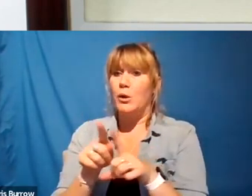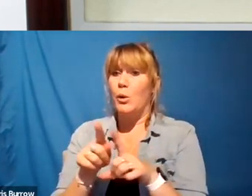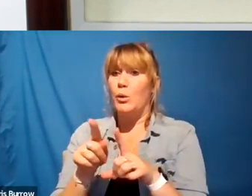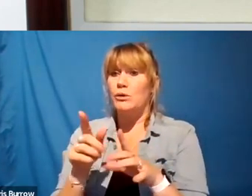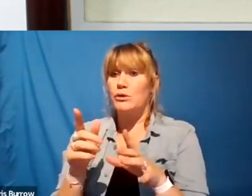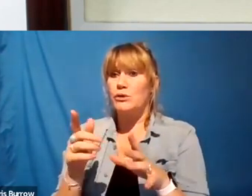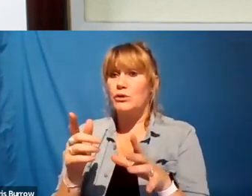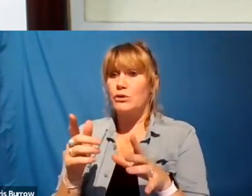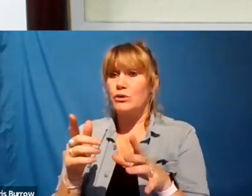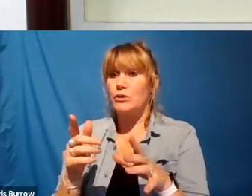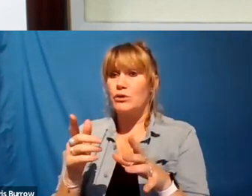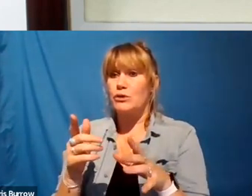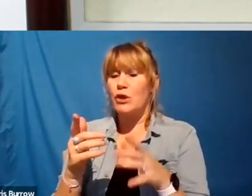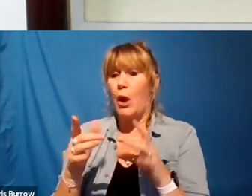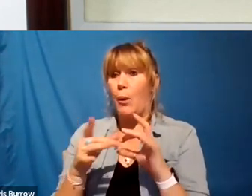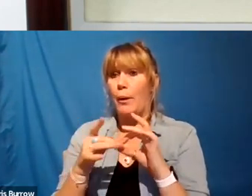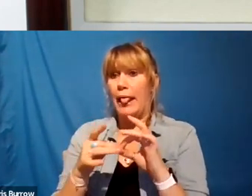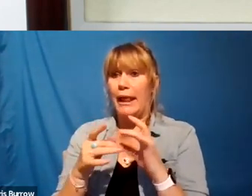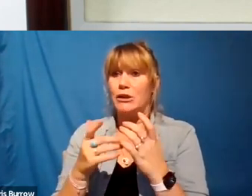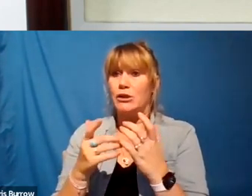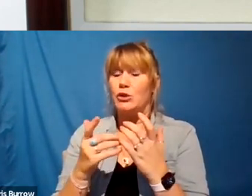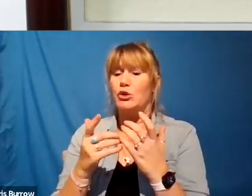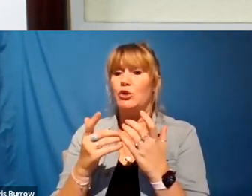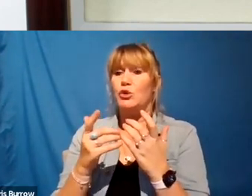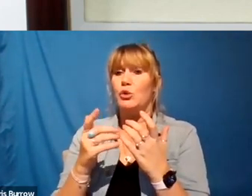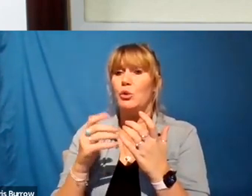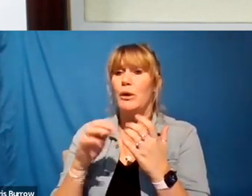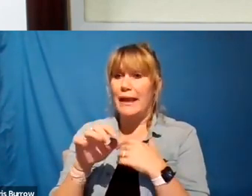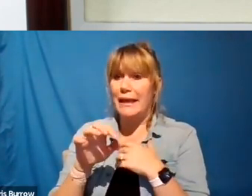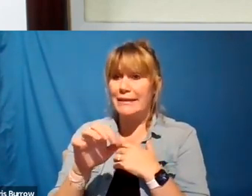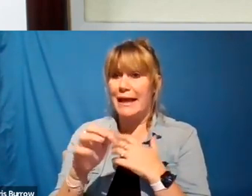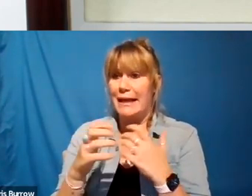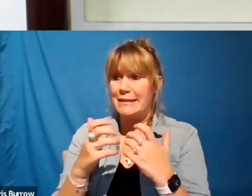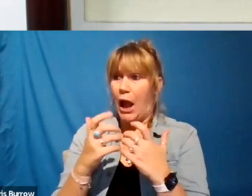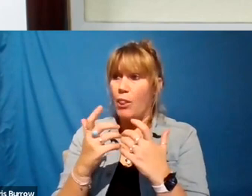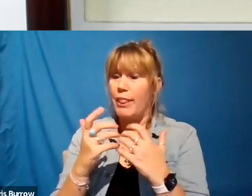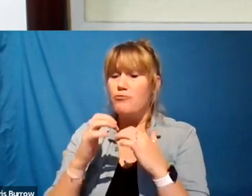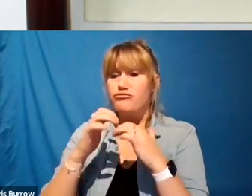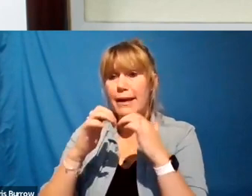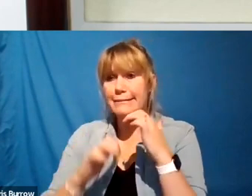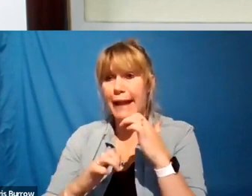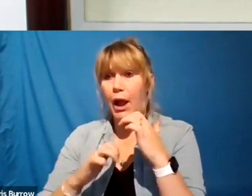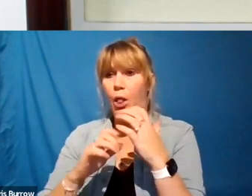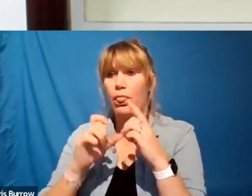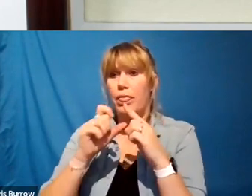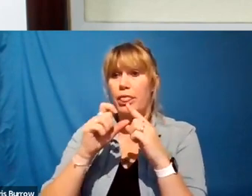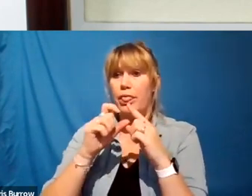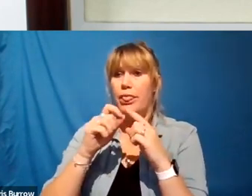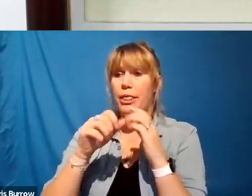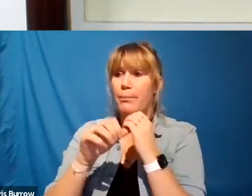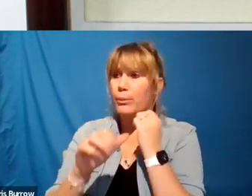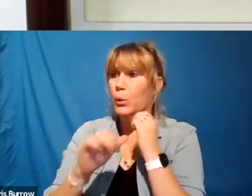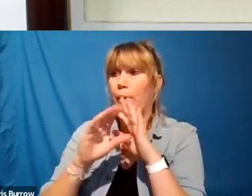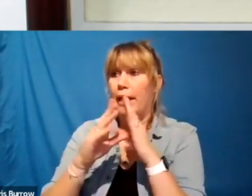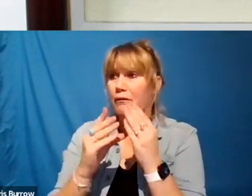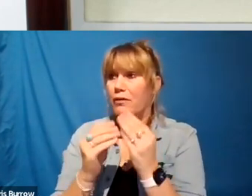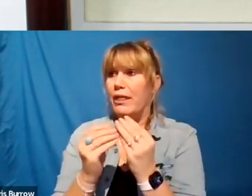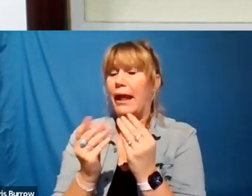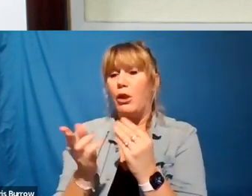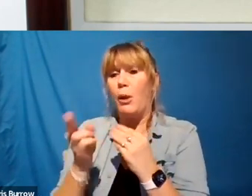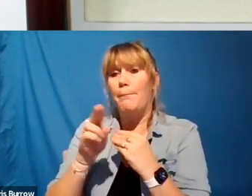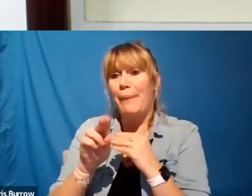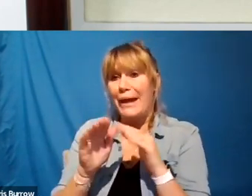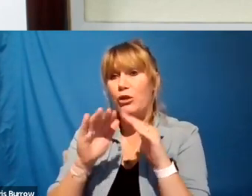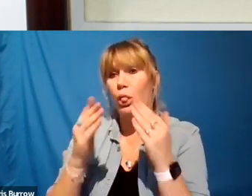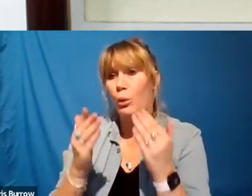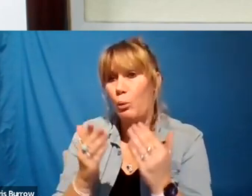you know, senescent vegetation and stuff. Because they break that down and recycle it back into the ecosystem. And they're also the